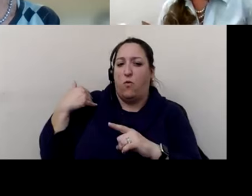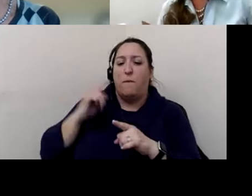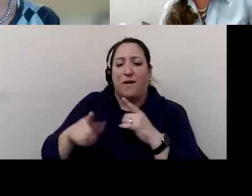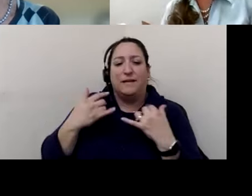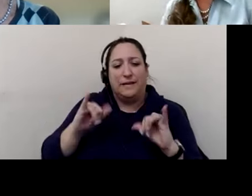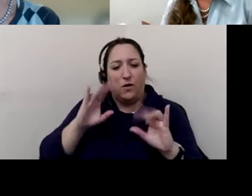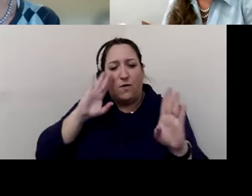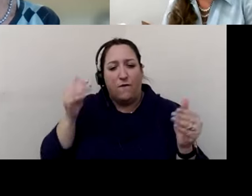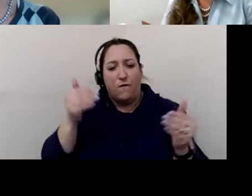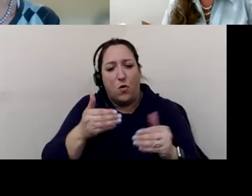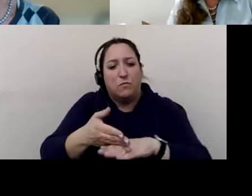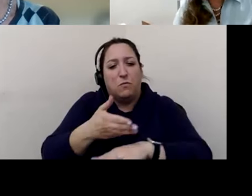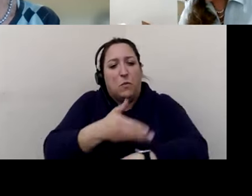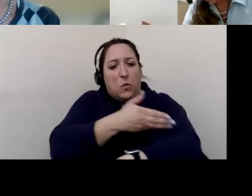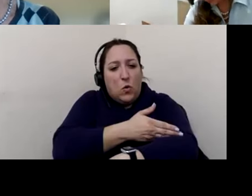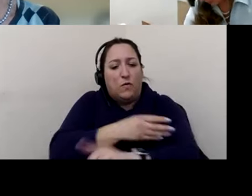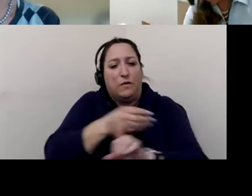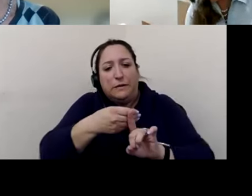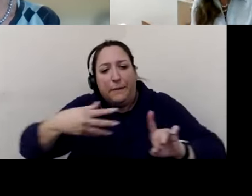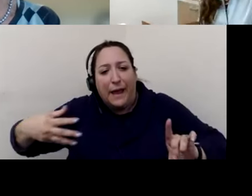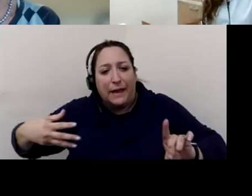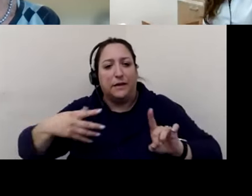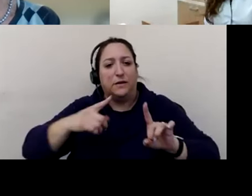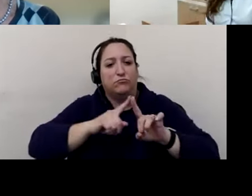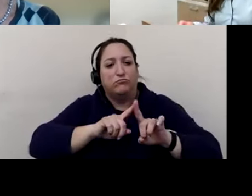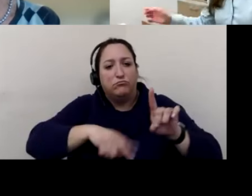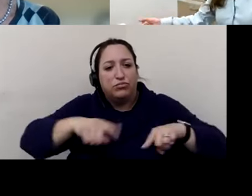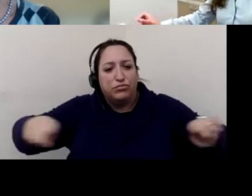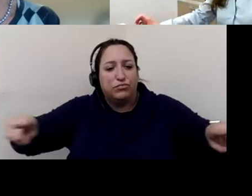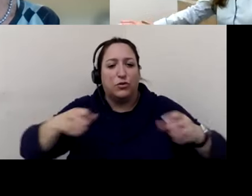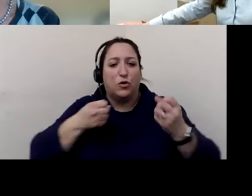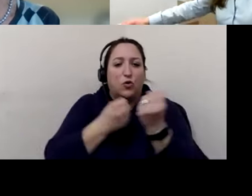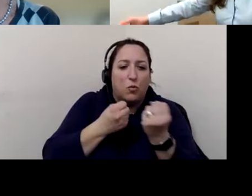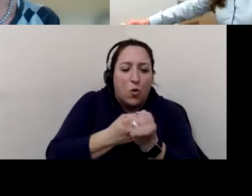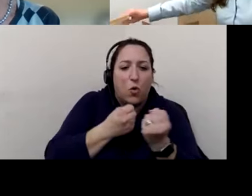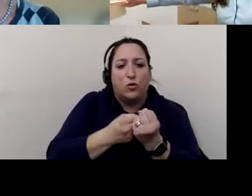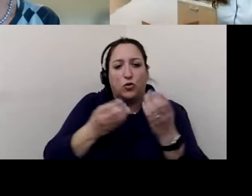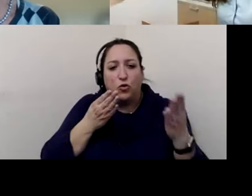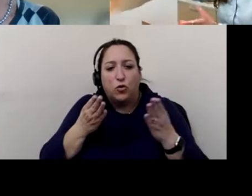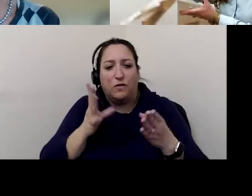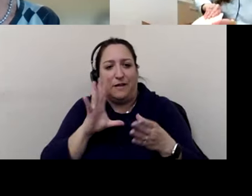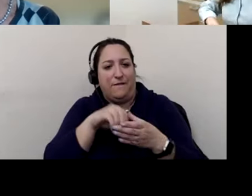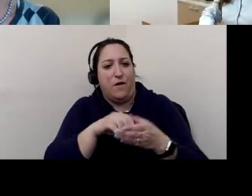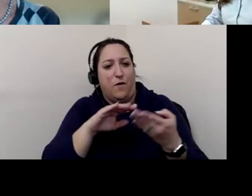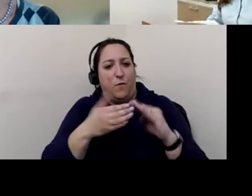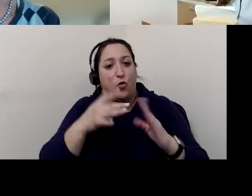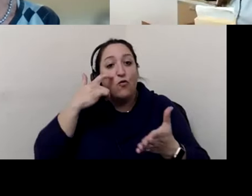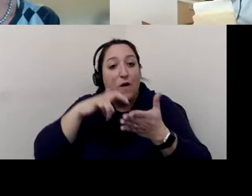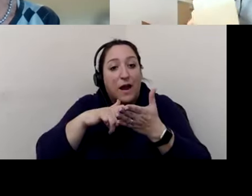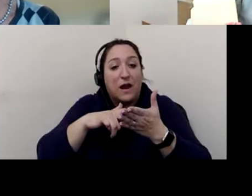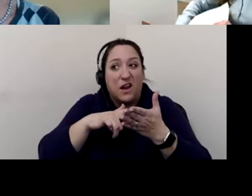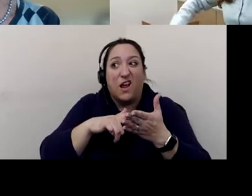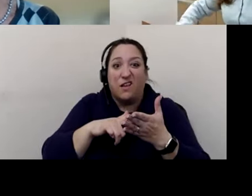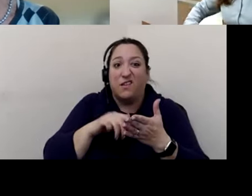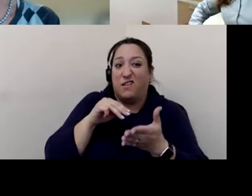been a focus on improving and expanding the range of services and supports for those in the community, recognizing that mere